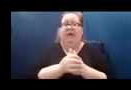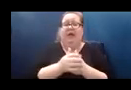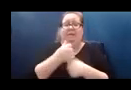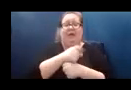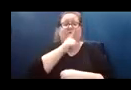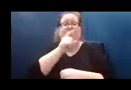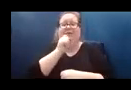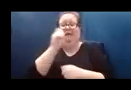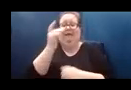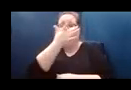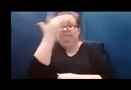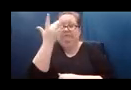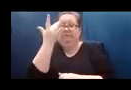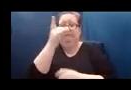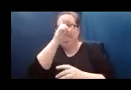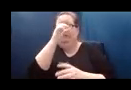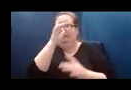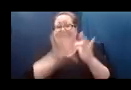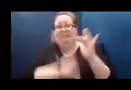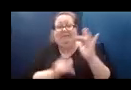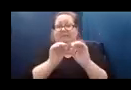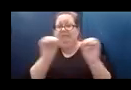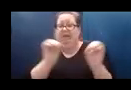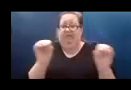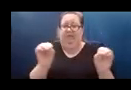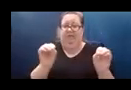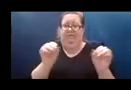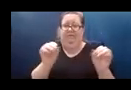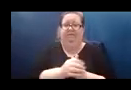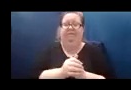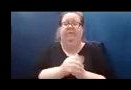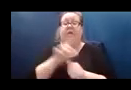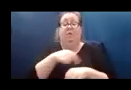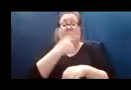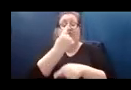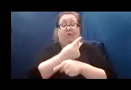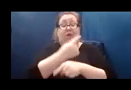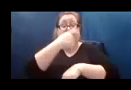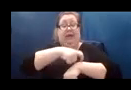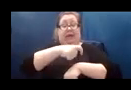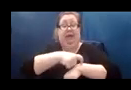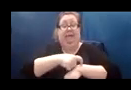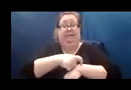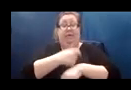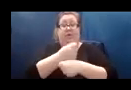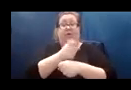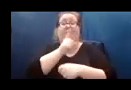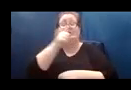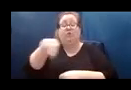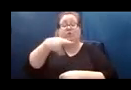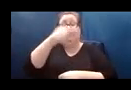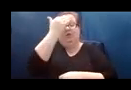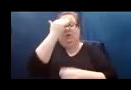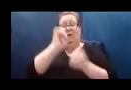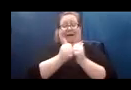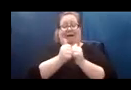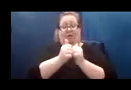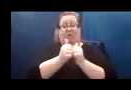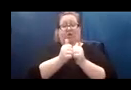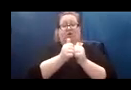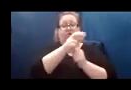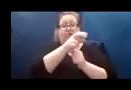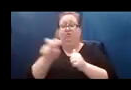sure that we're answering. And when the time is right, we'll make sure that you know how to access the 2 rooms. The